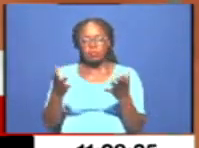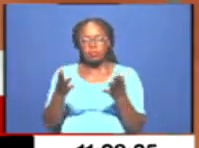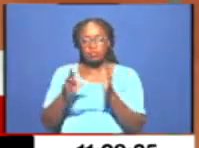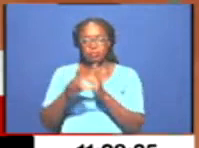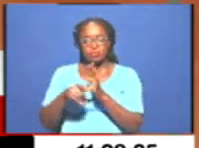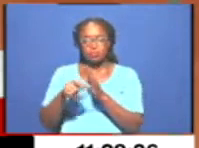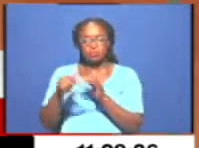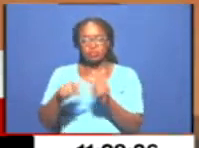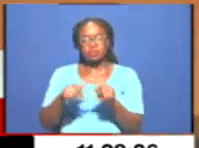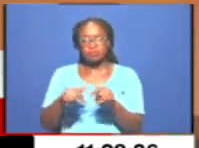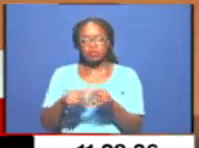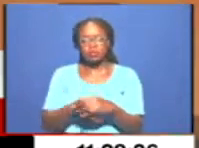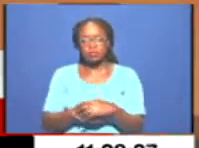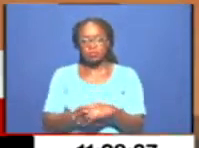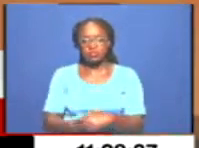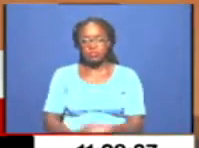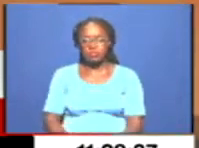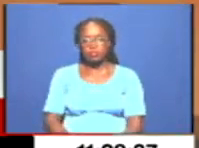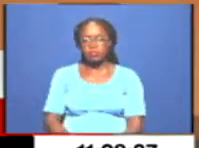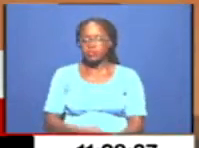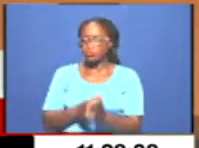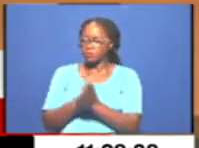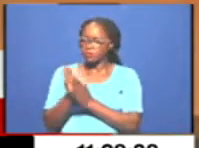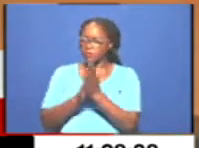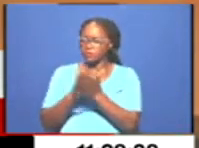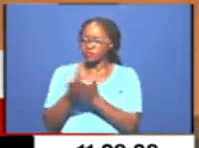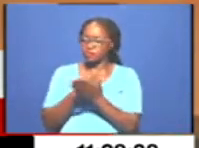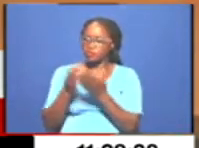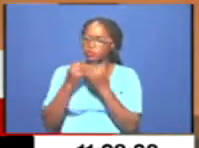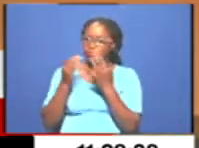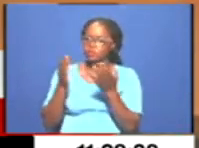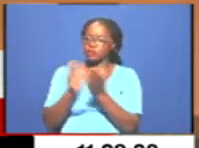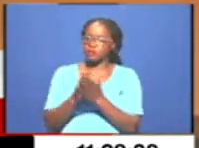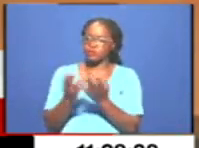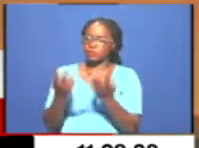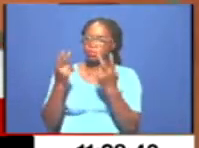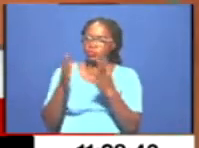And thank you very much. It's always a pleasure sharing our information with our viewers. Thank you. Welcome.